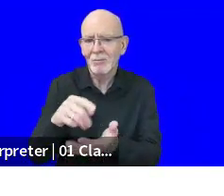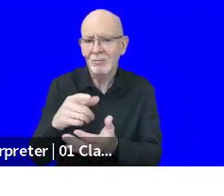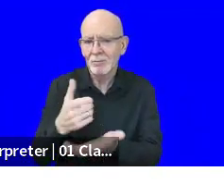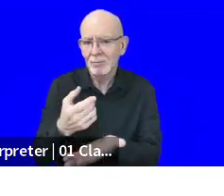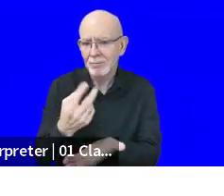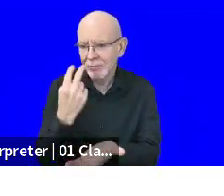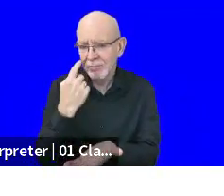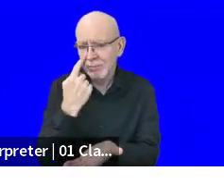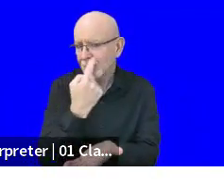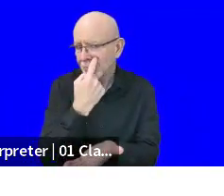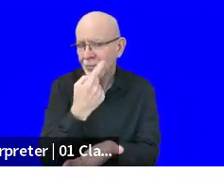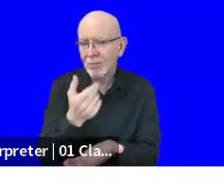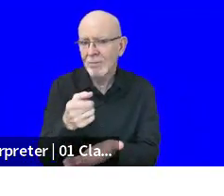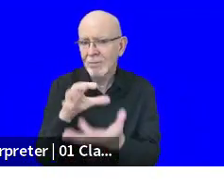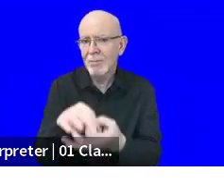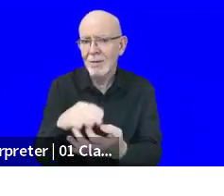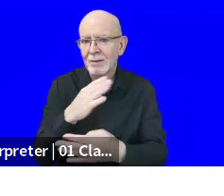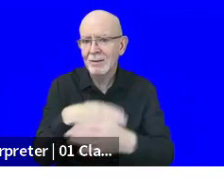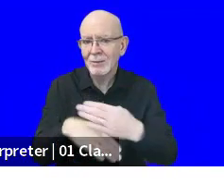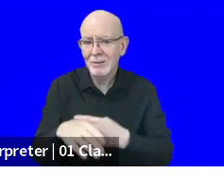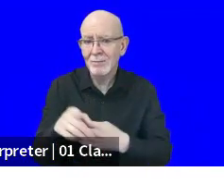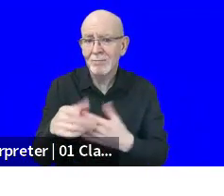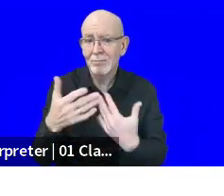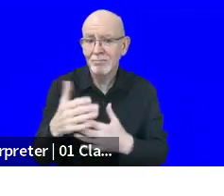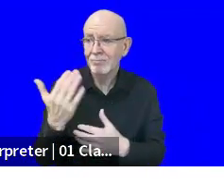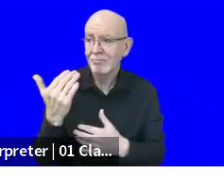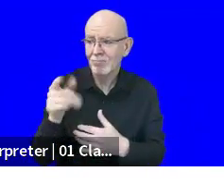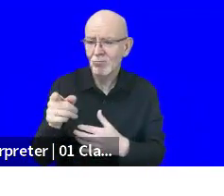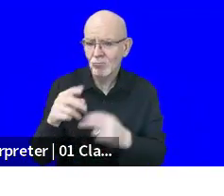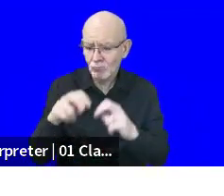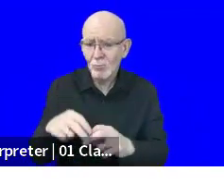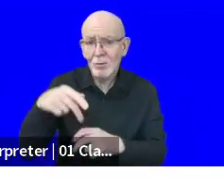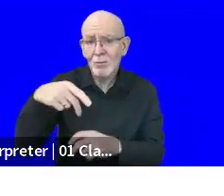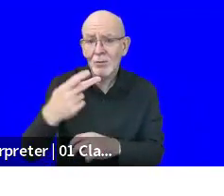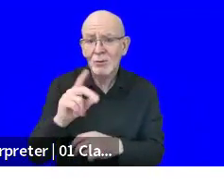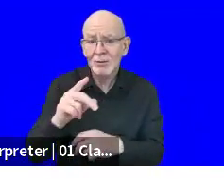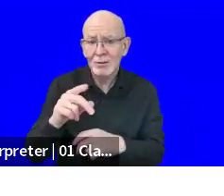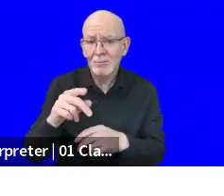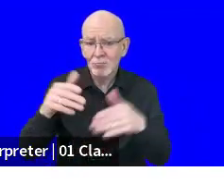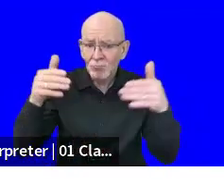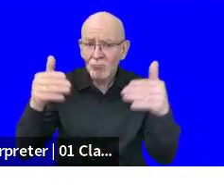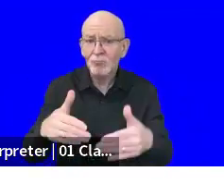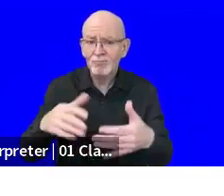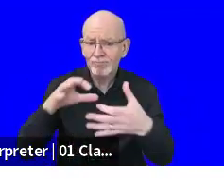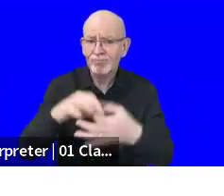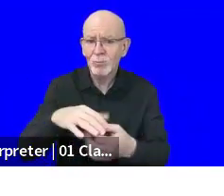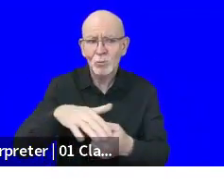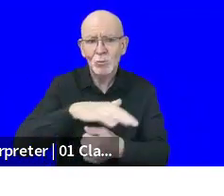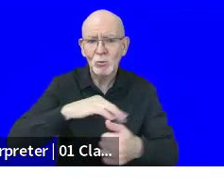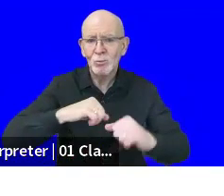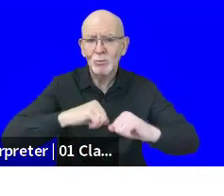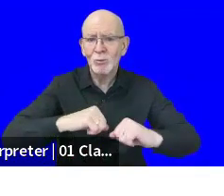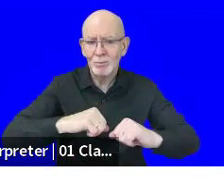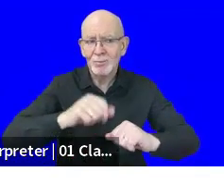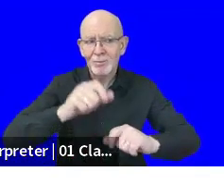social protection for persons with disability. Ludovico Carraro, who has worked for many, many years